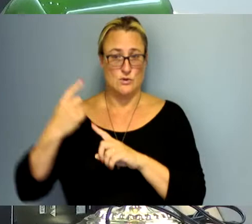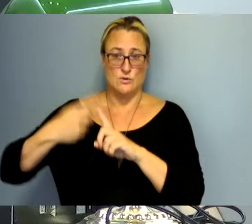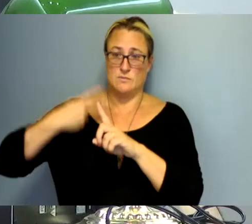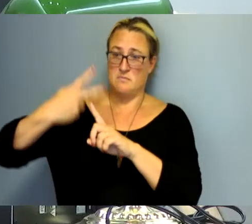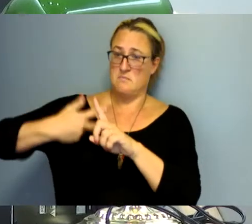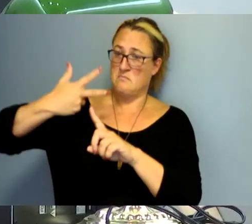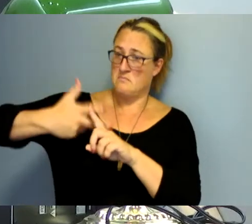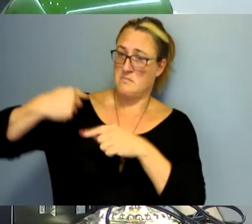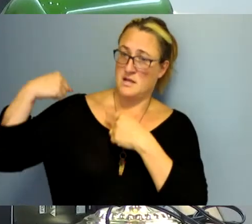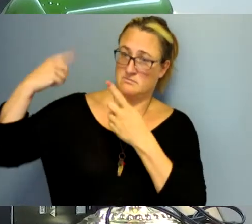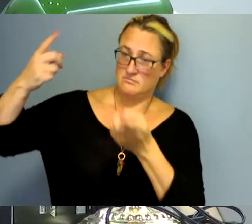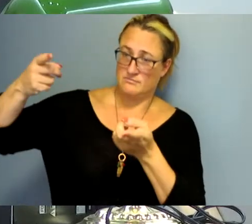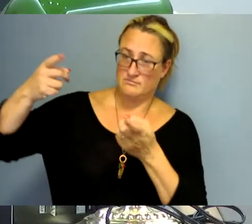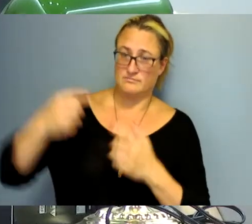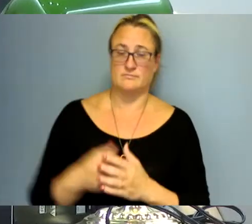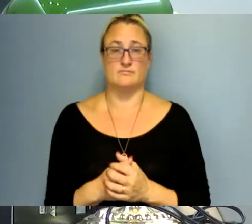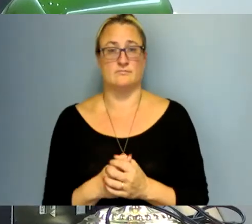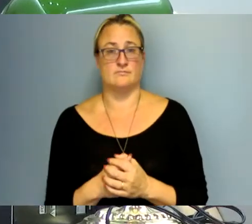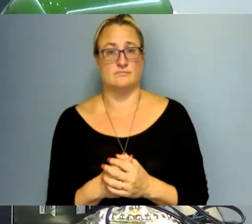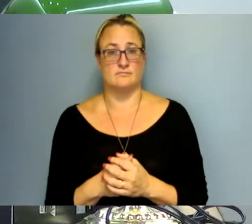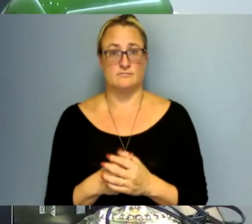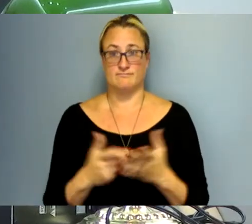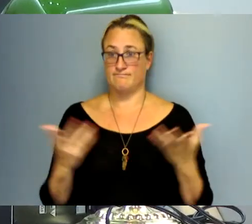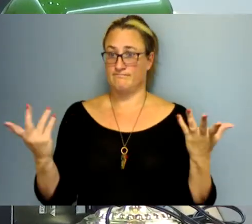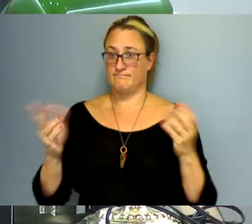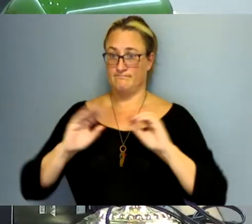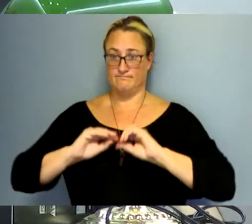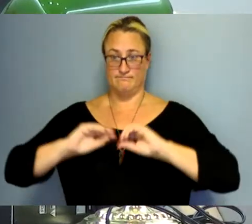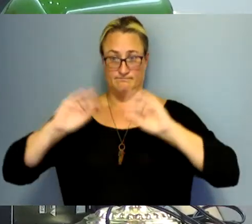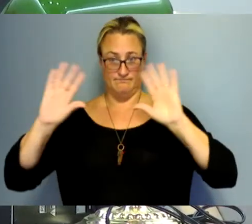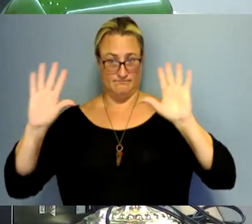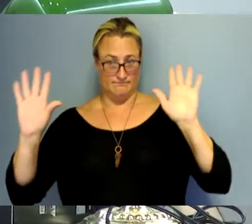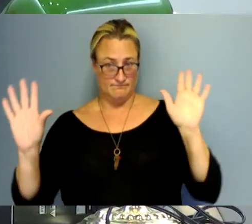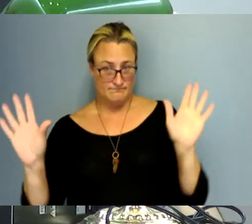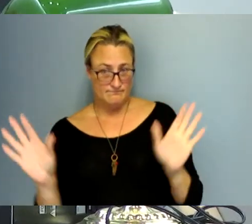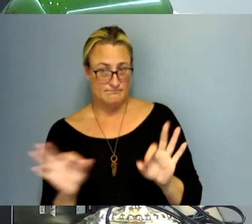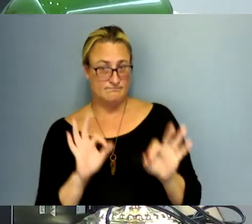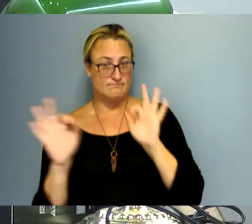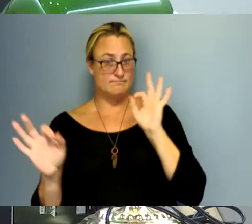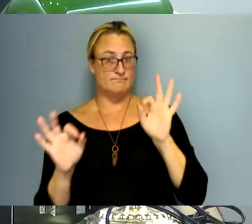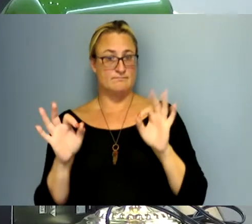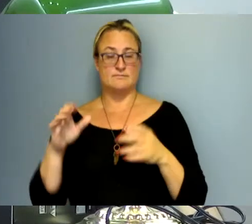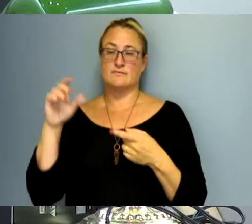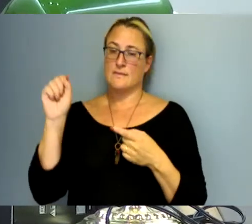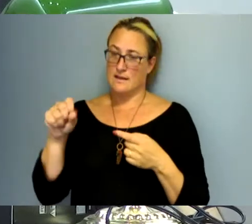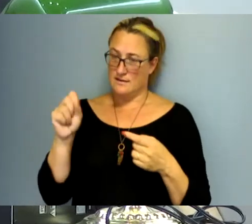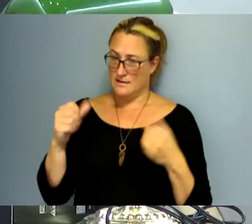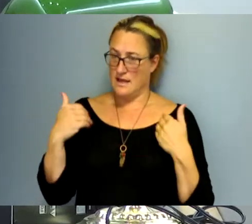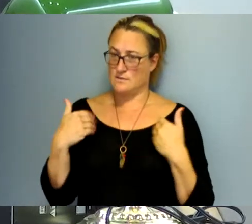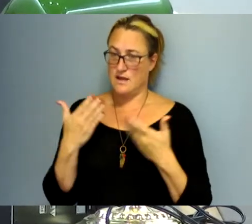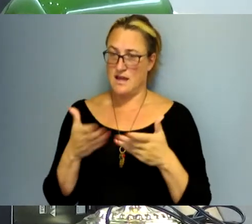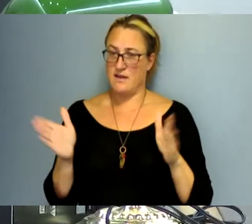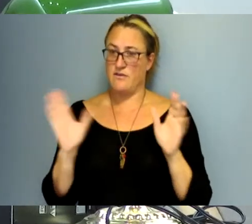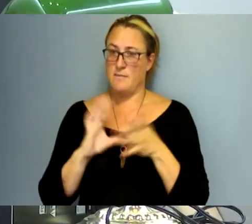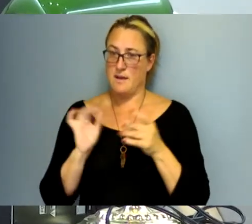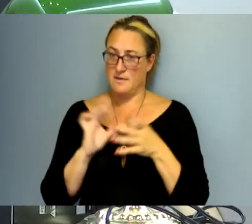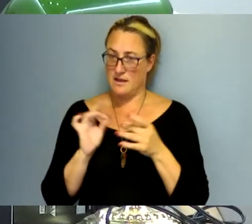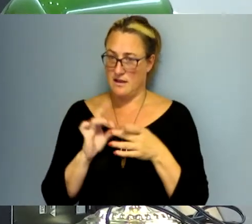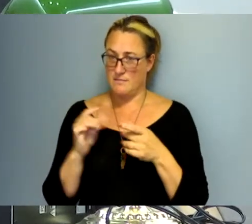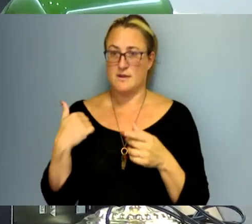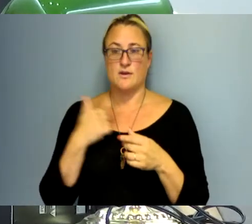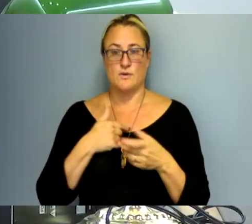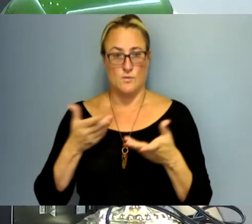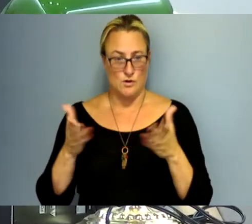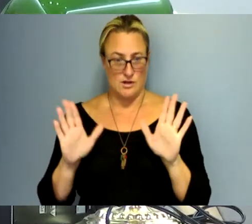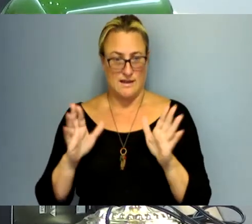months. So I don't know what else we can do to make it obvious, to make it clear that, while we have public comment, we are allowed to put rules on